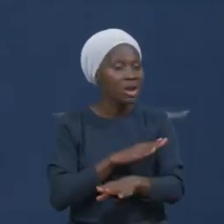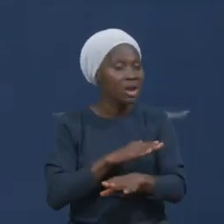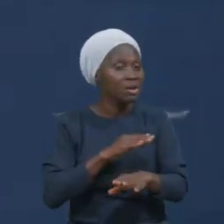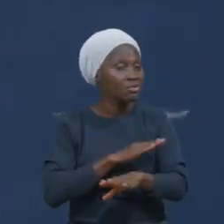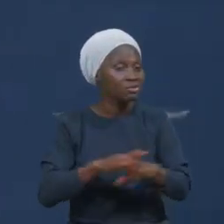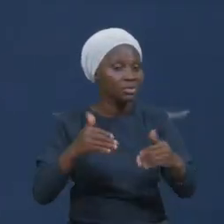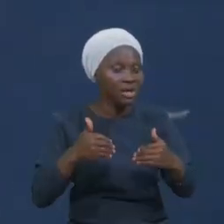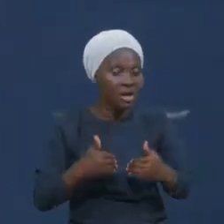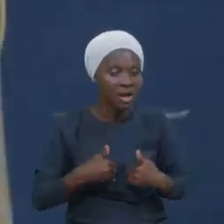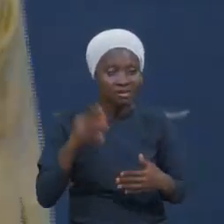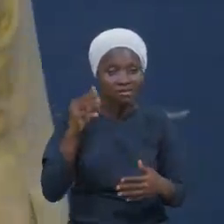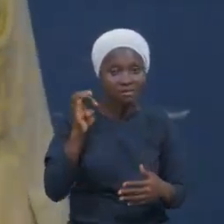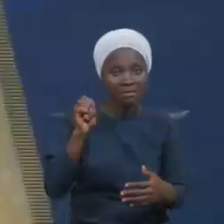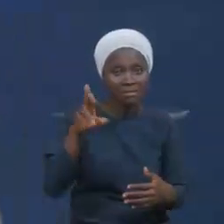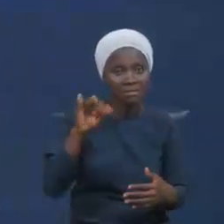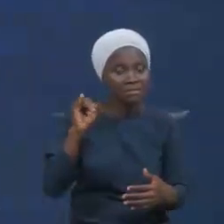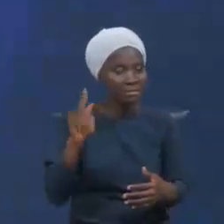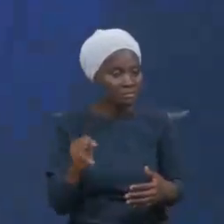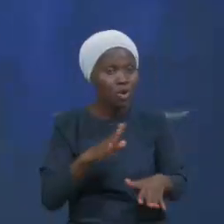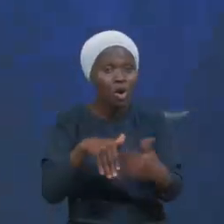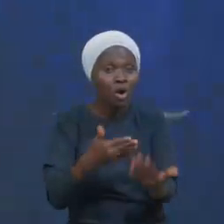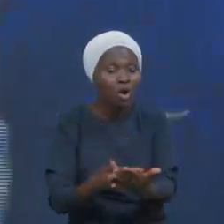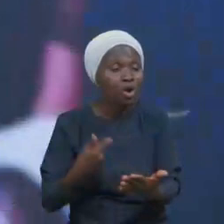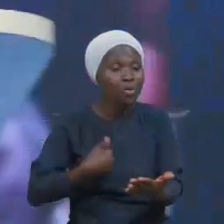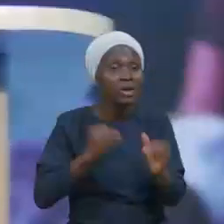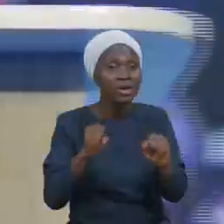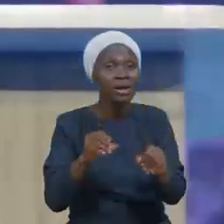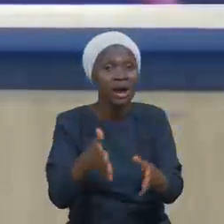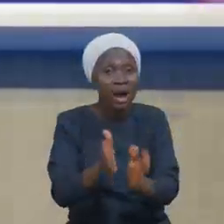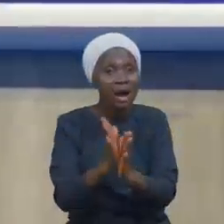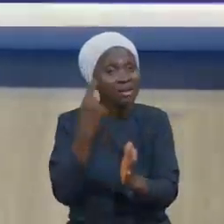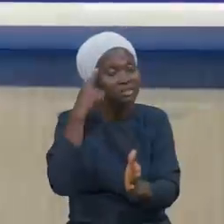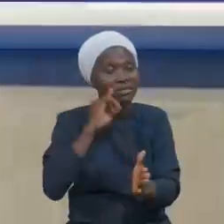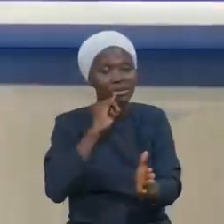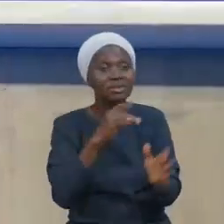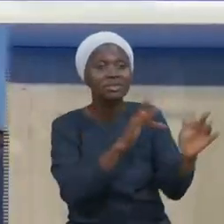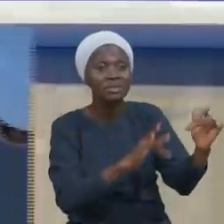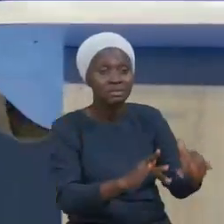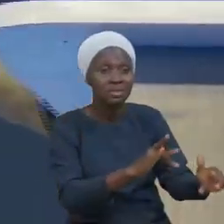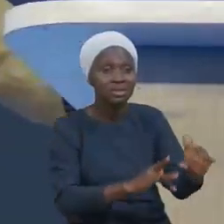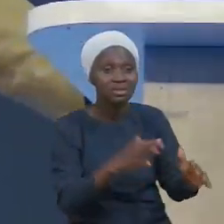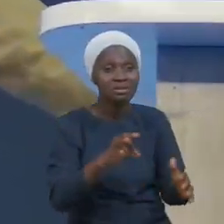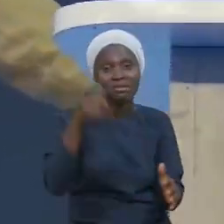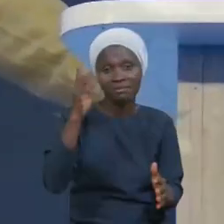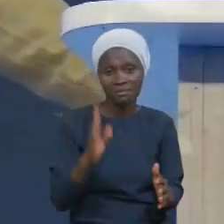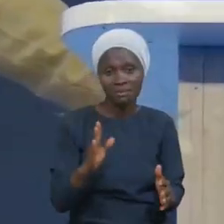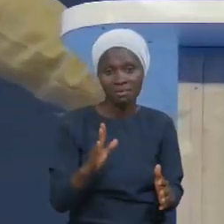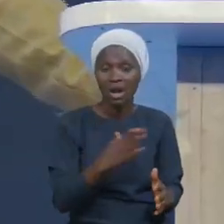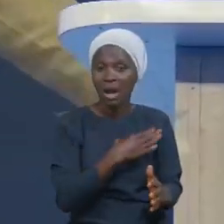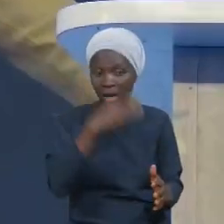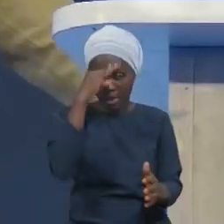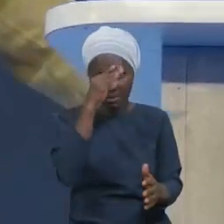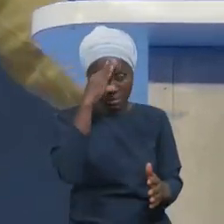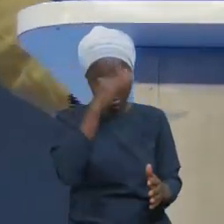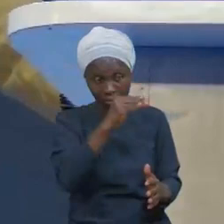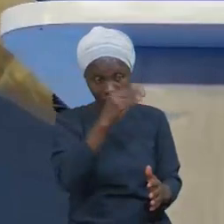marriage. All we can ask for is the mercy of God. And the man knew